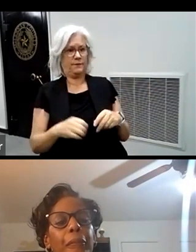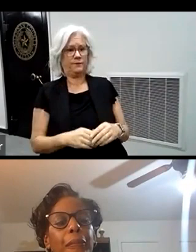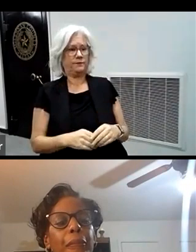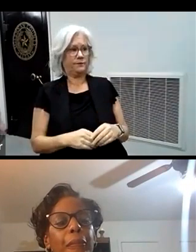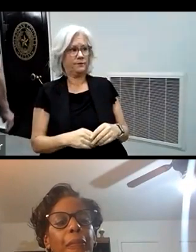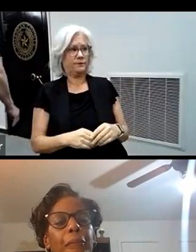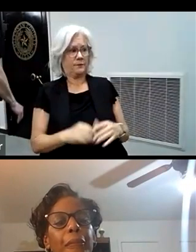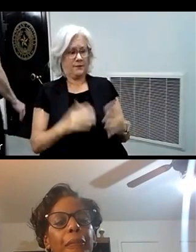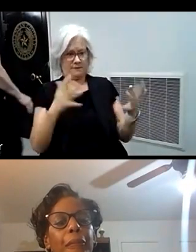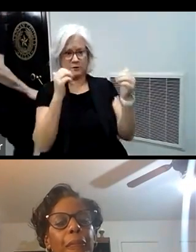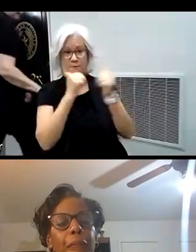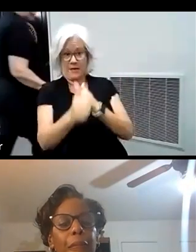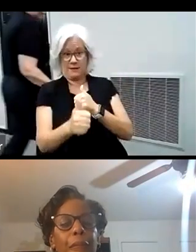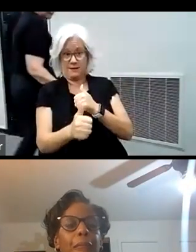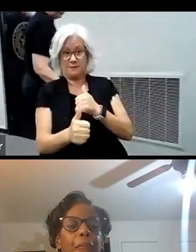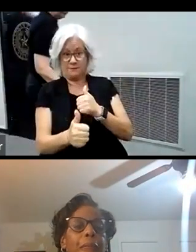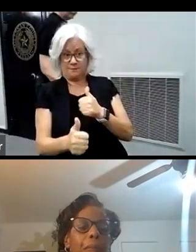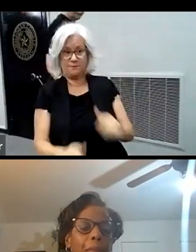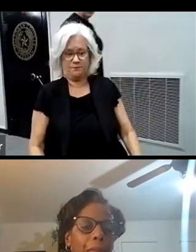Pass.